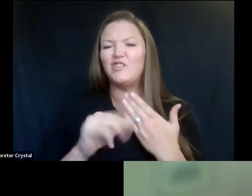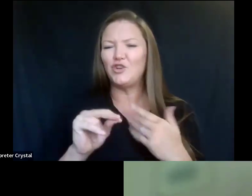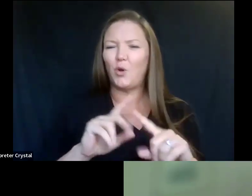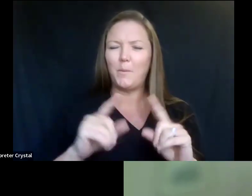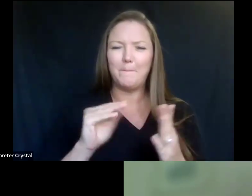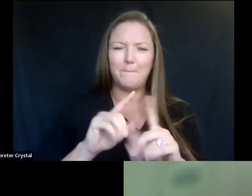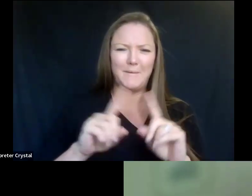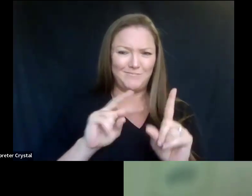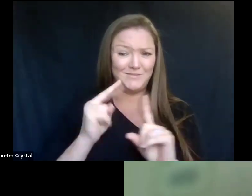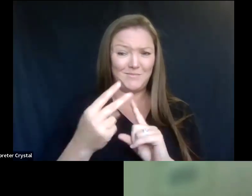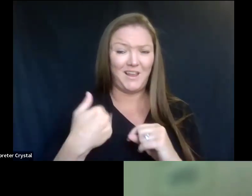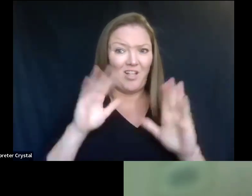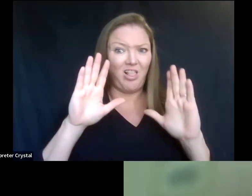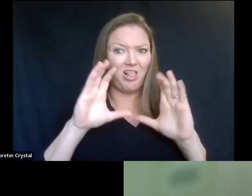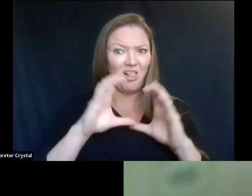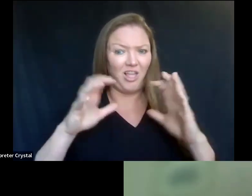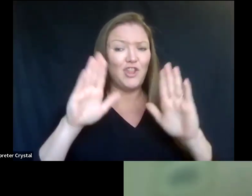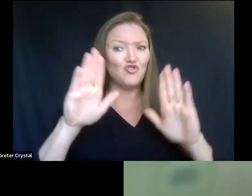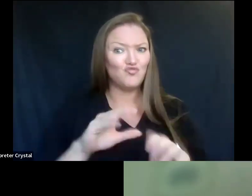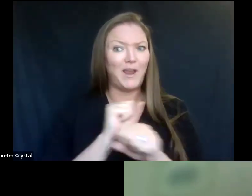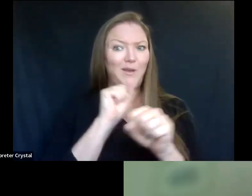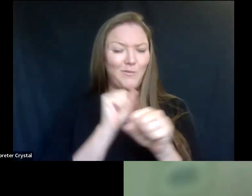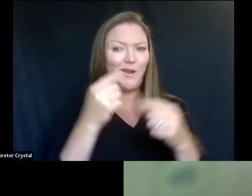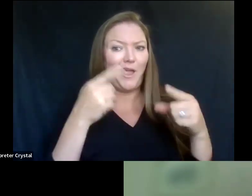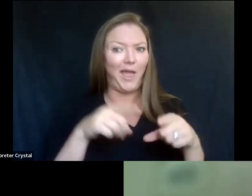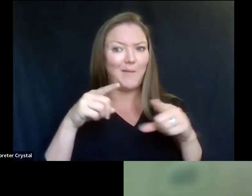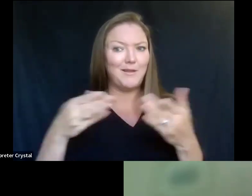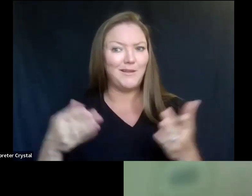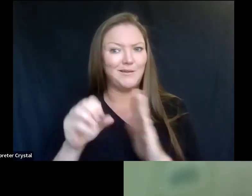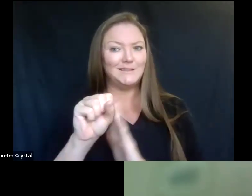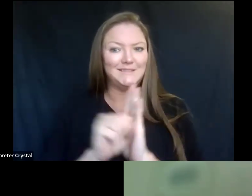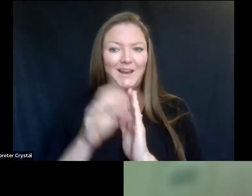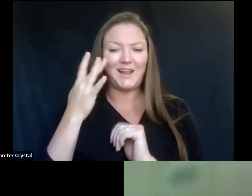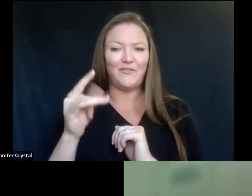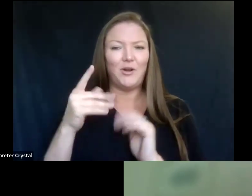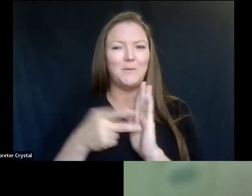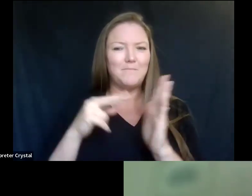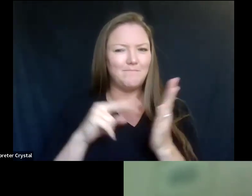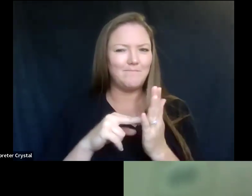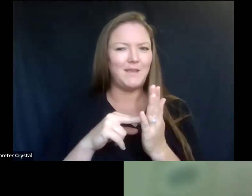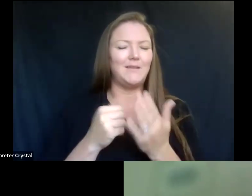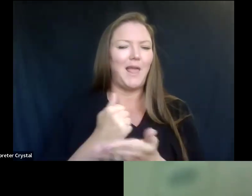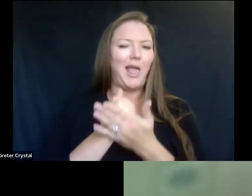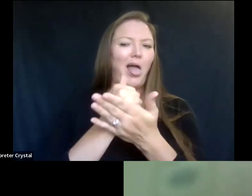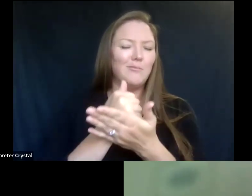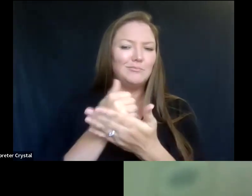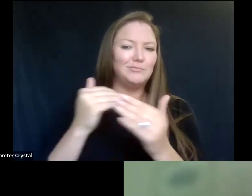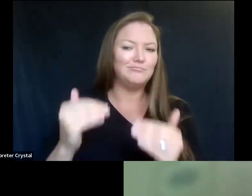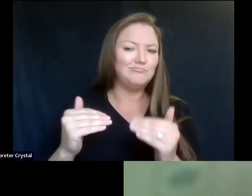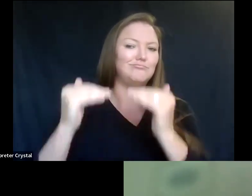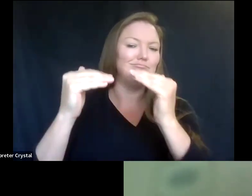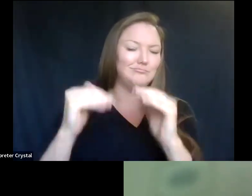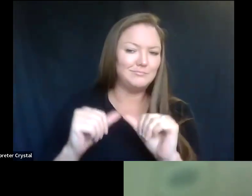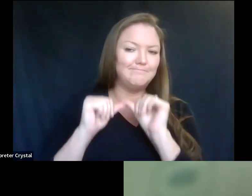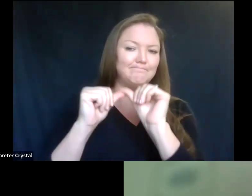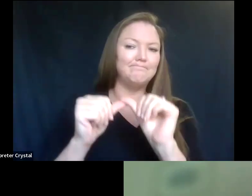there's a lot of really great work again that's happening in the state of California. So like, let's help build on this great work. And